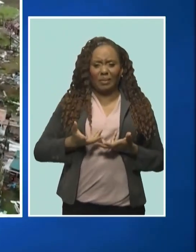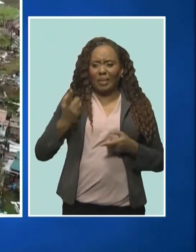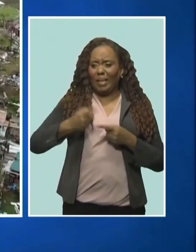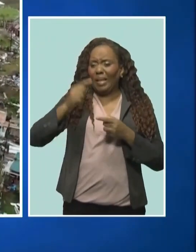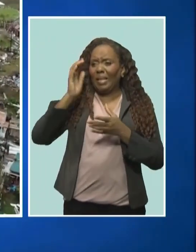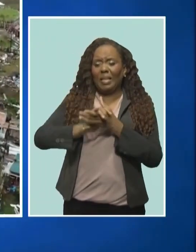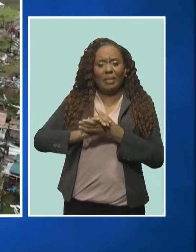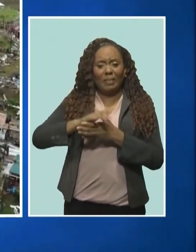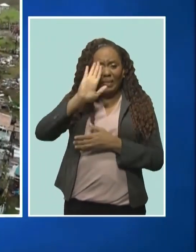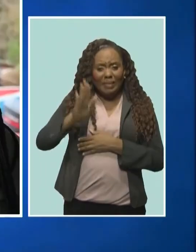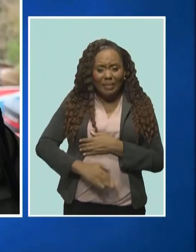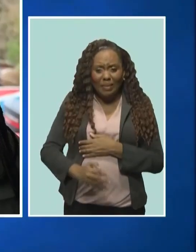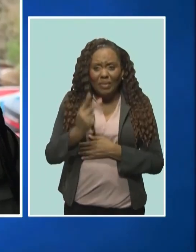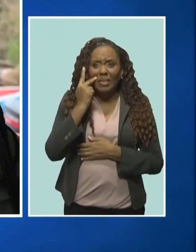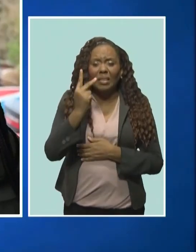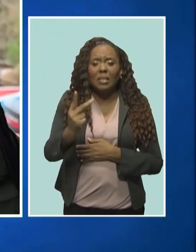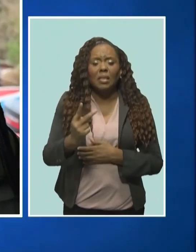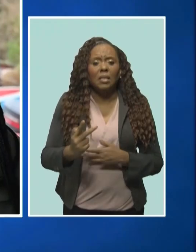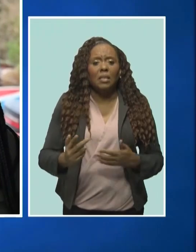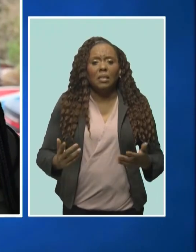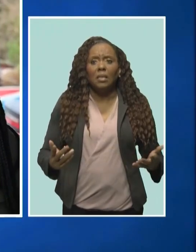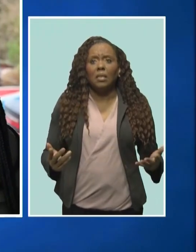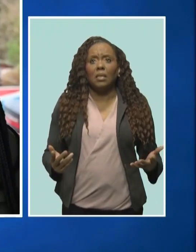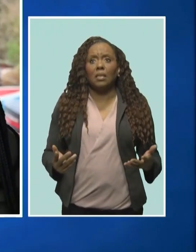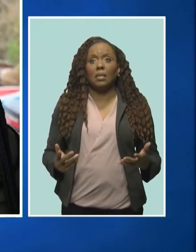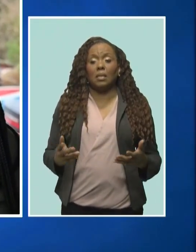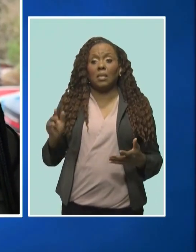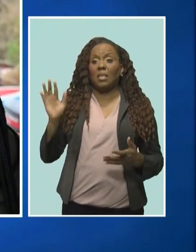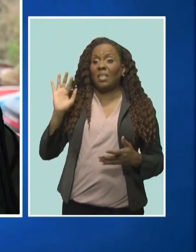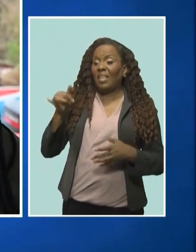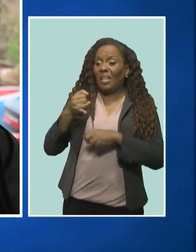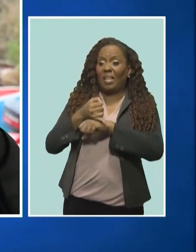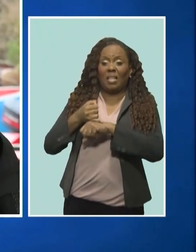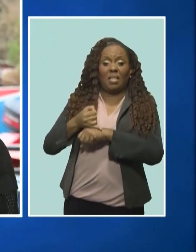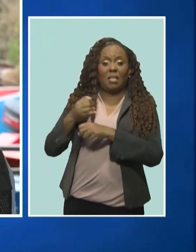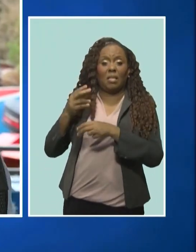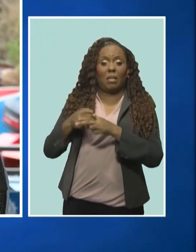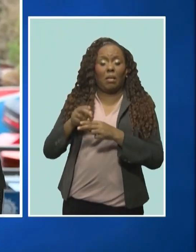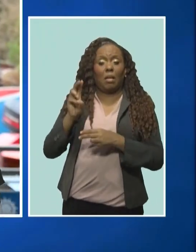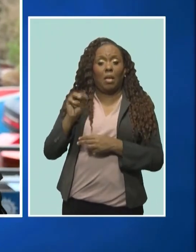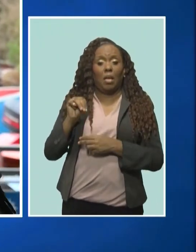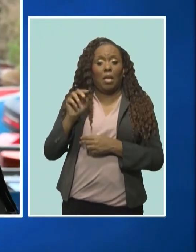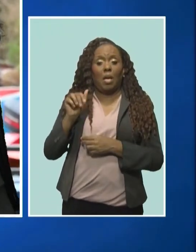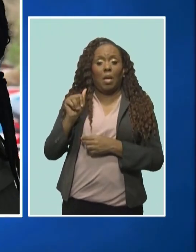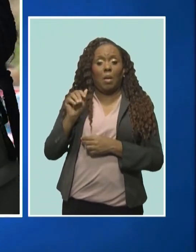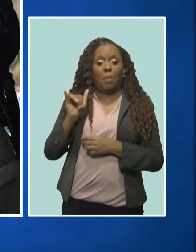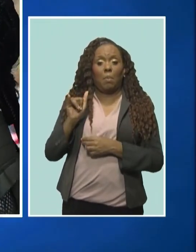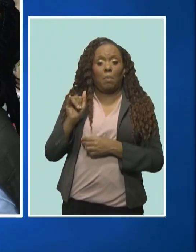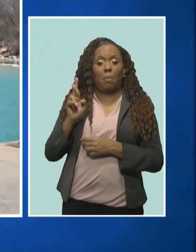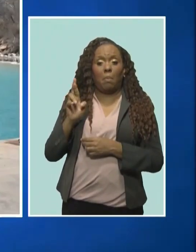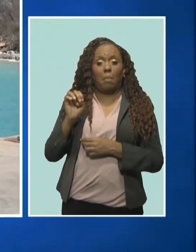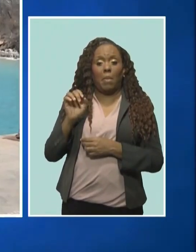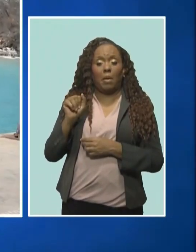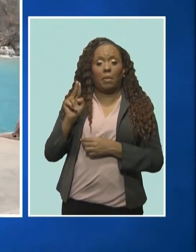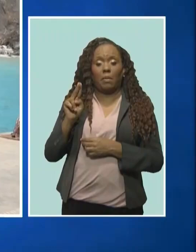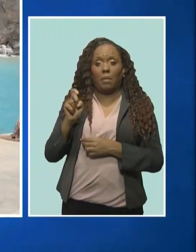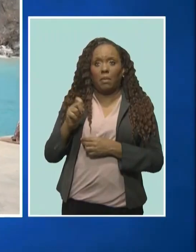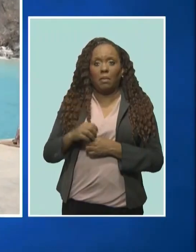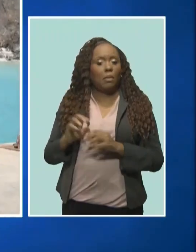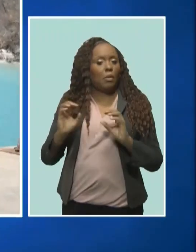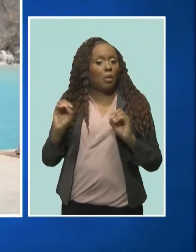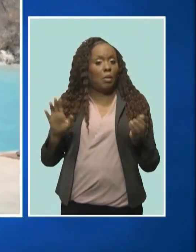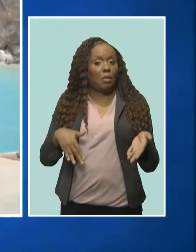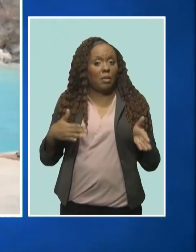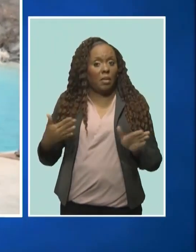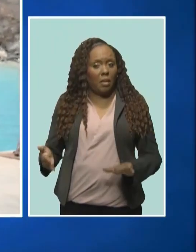unbelievable. While no lives were lost on Miro, 4 people were injured, 2 critical. Bryce Wagner,